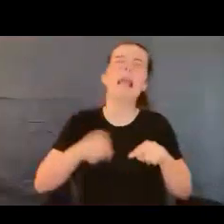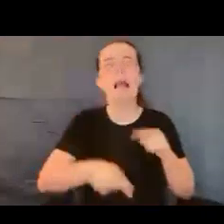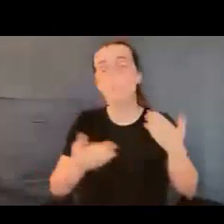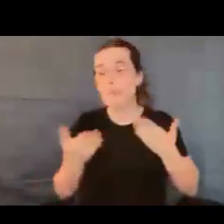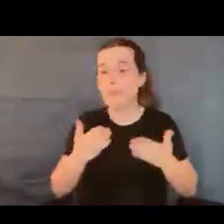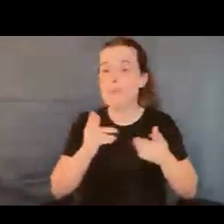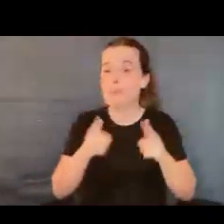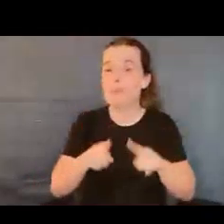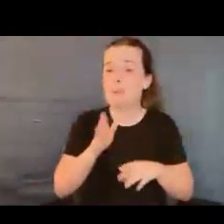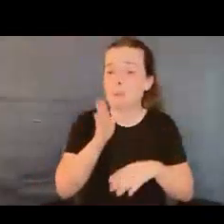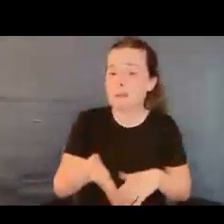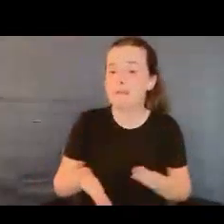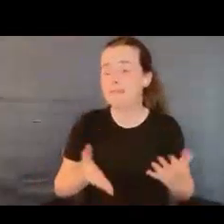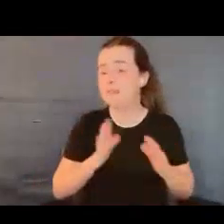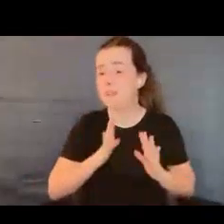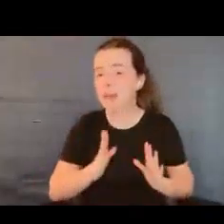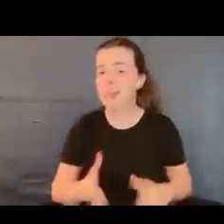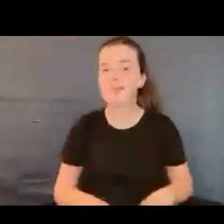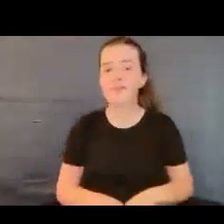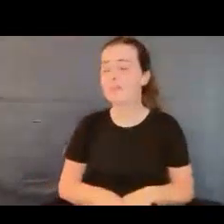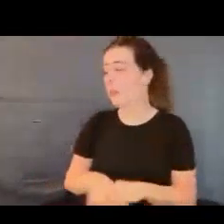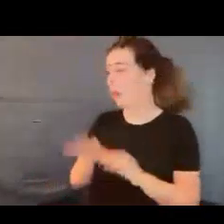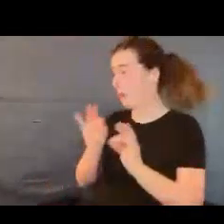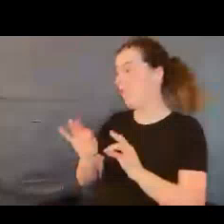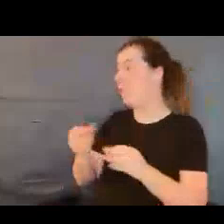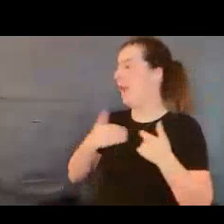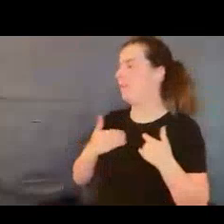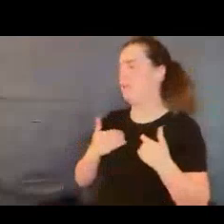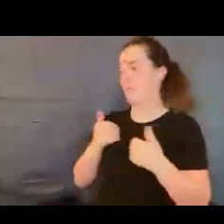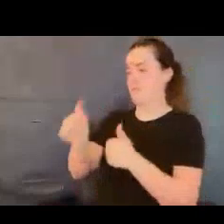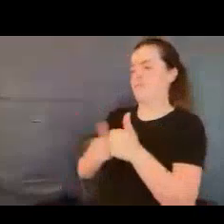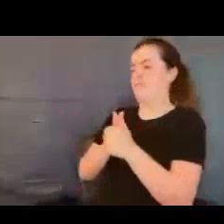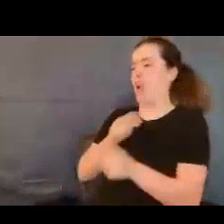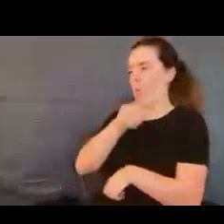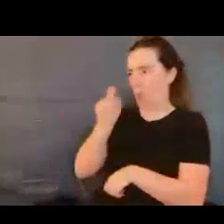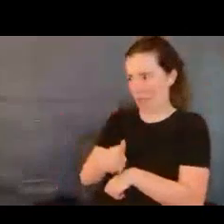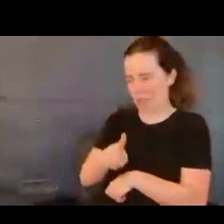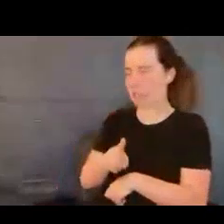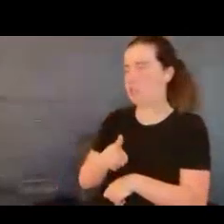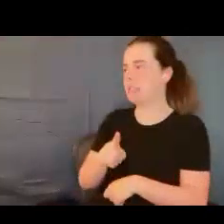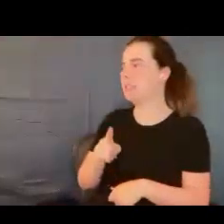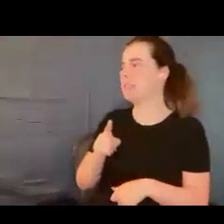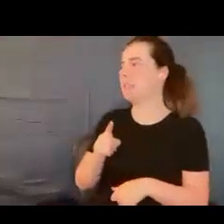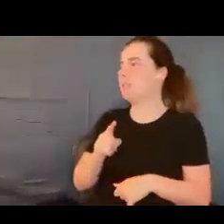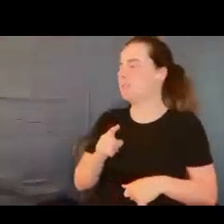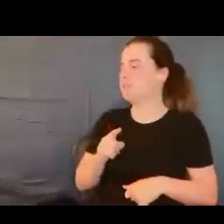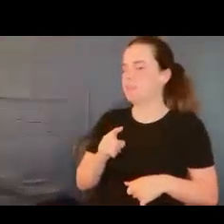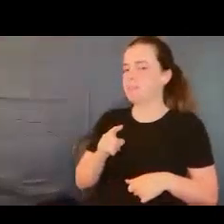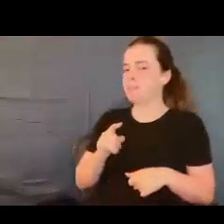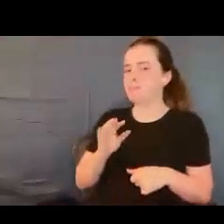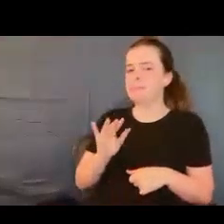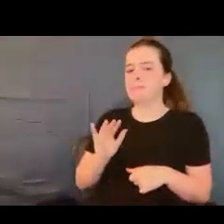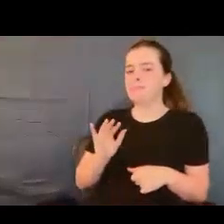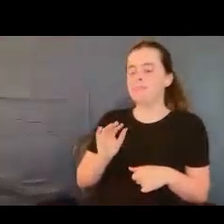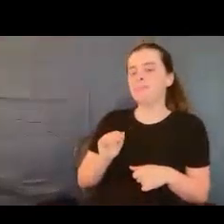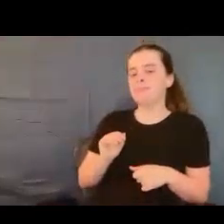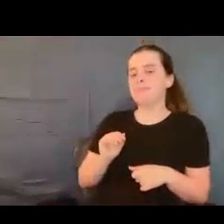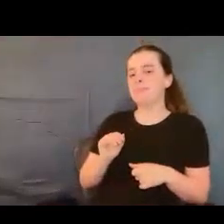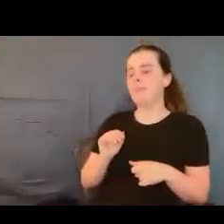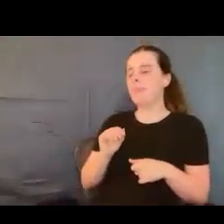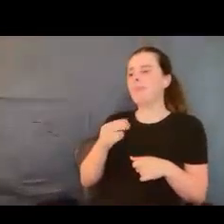Yeah, perfect. And then we Um, have some follow-up questions on that question, actually. Great. Okay. Um,